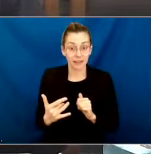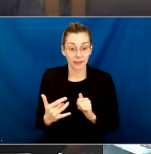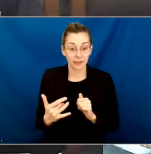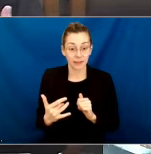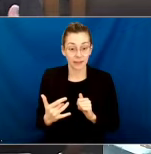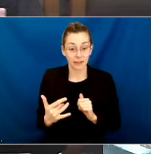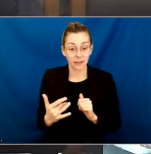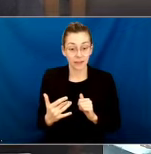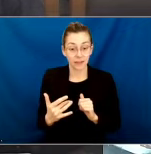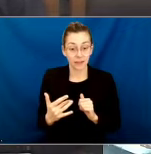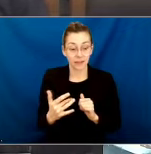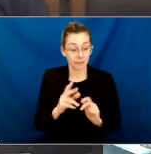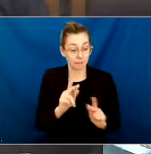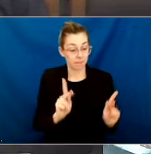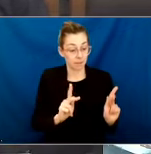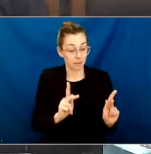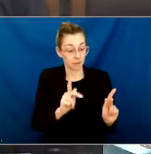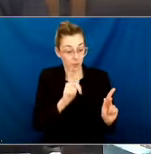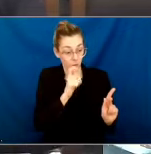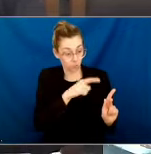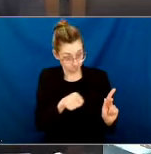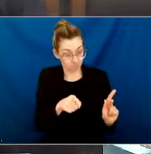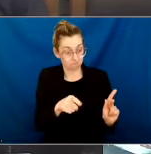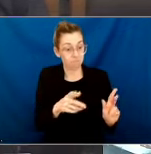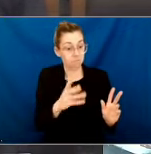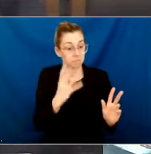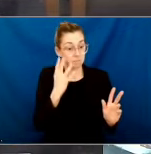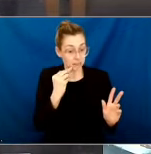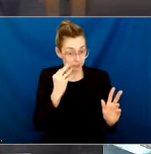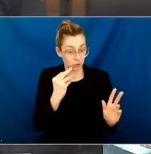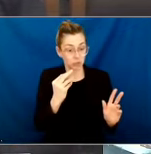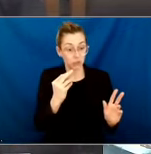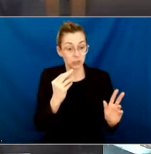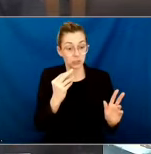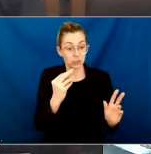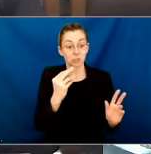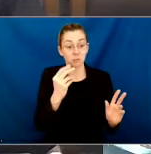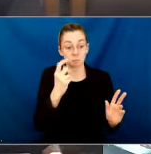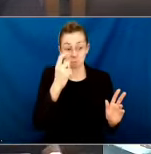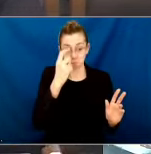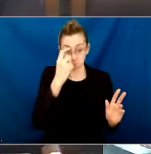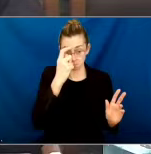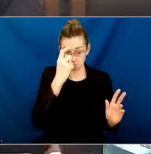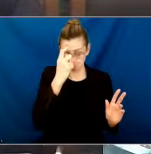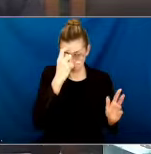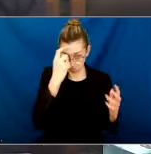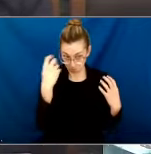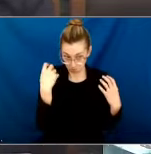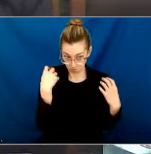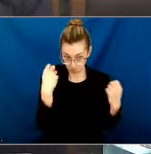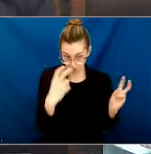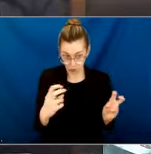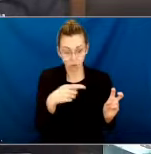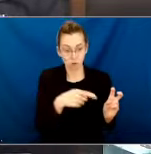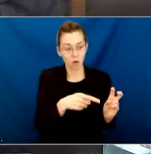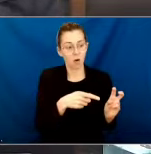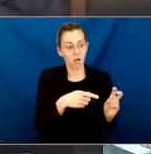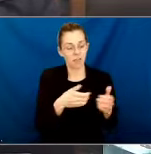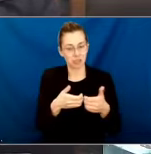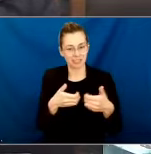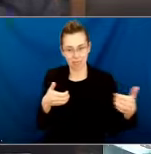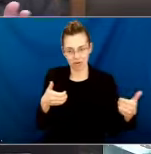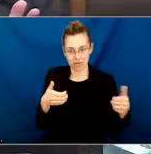individuals with lived experience are segregated, their input diminished by putting